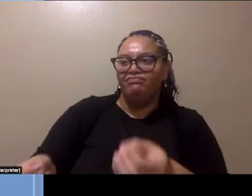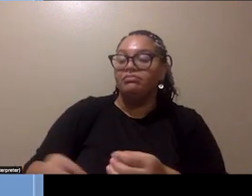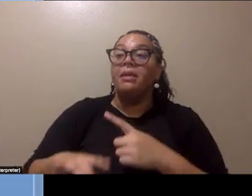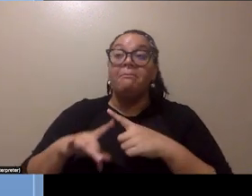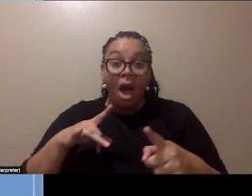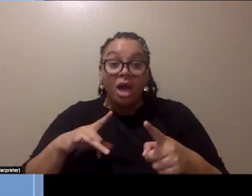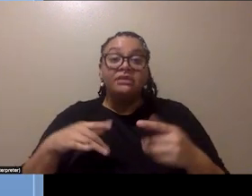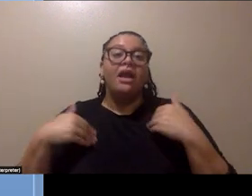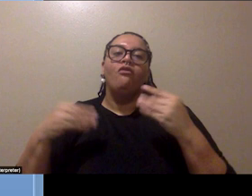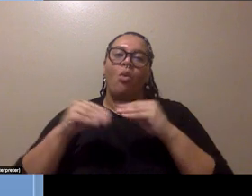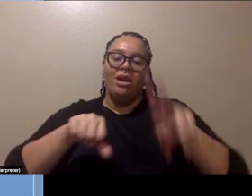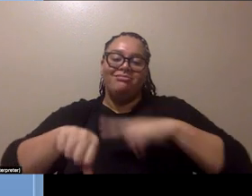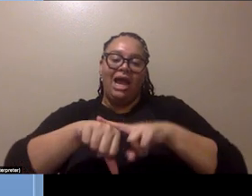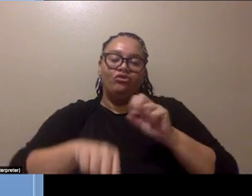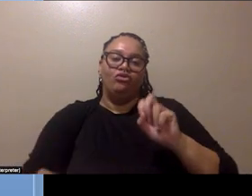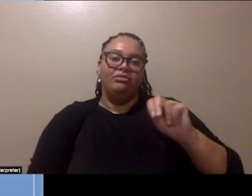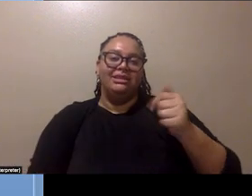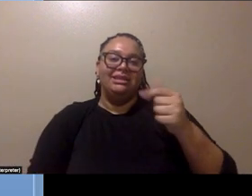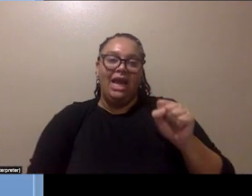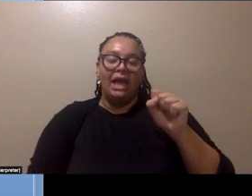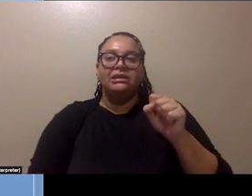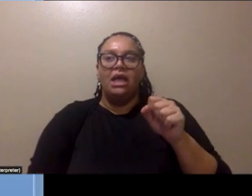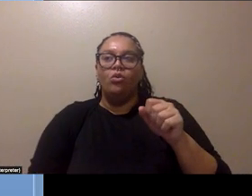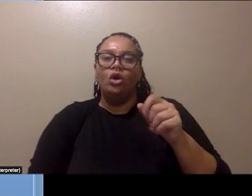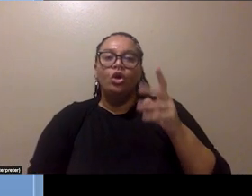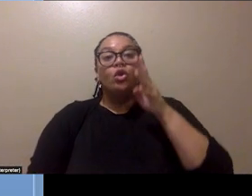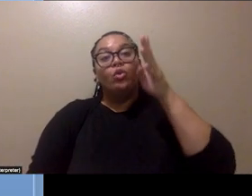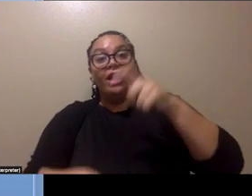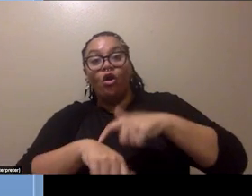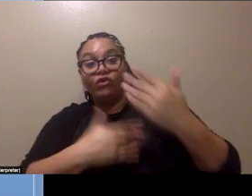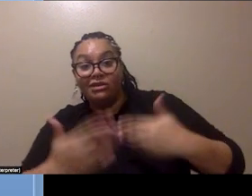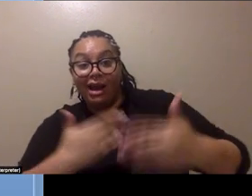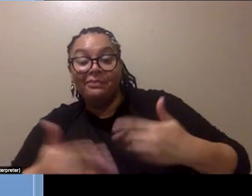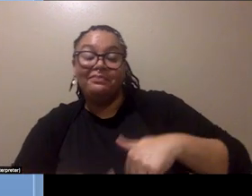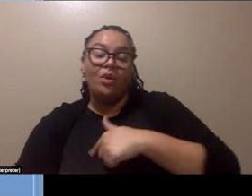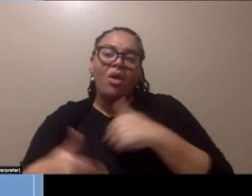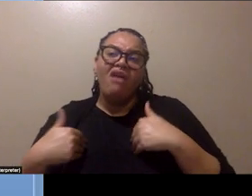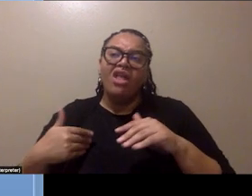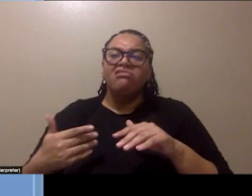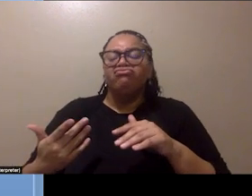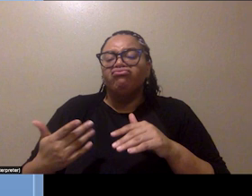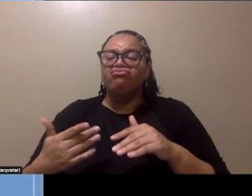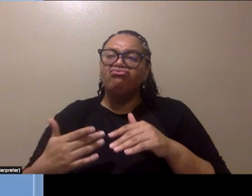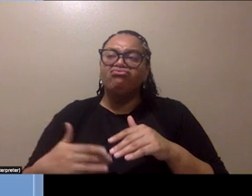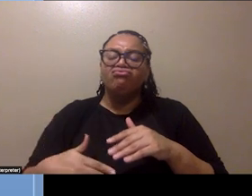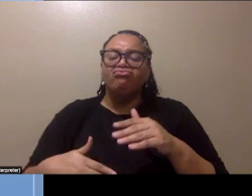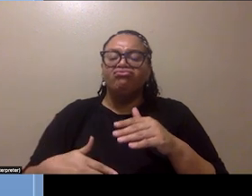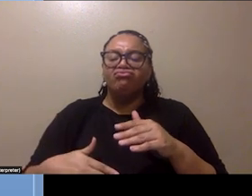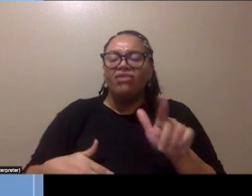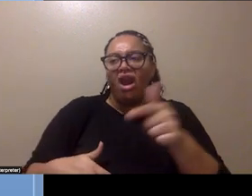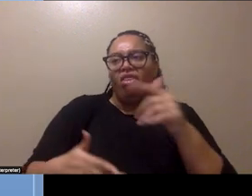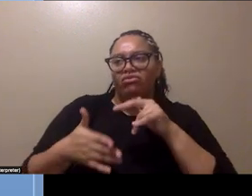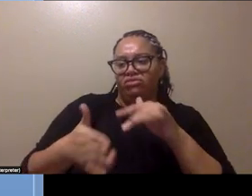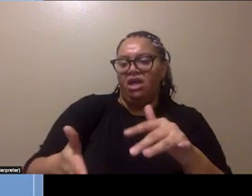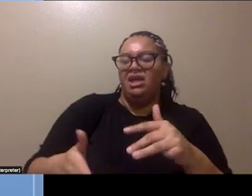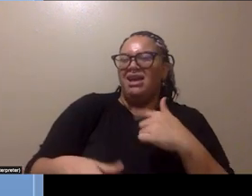there were natural snags that did form over time in these stands. And we had sort of a side study where we looked at